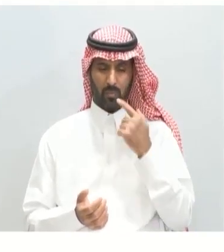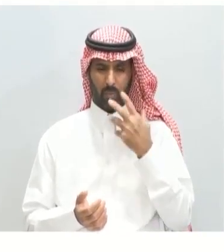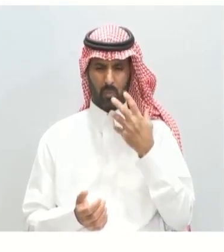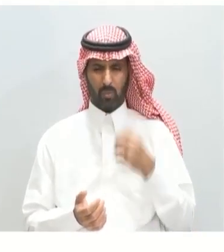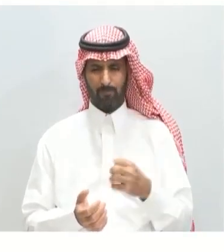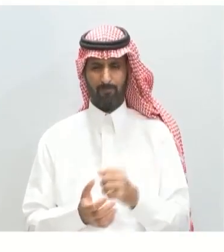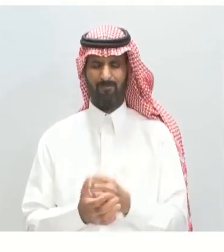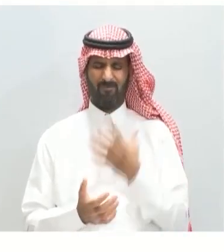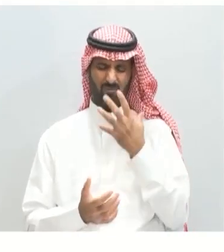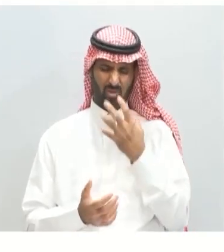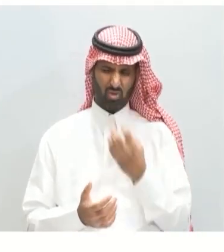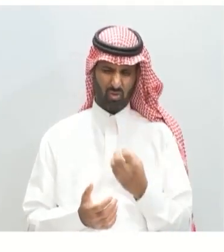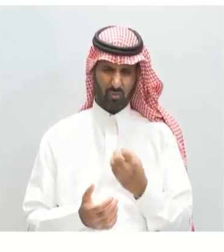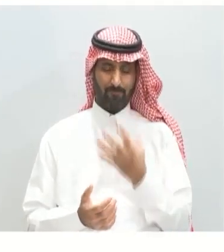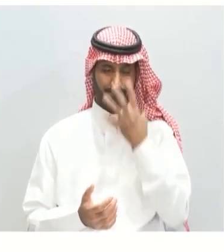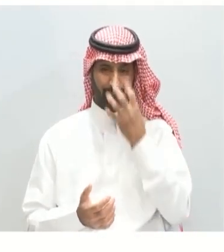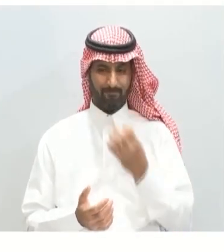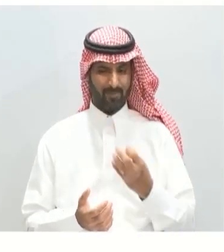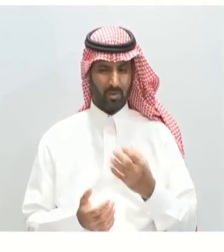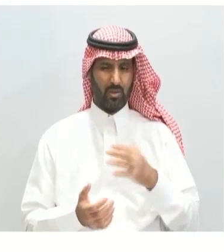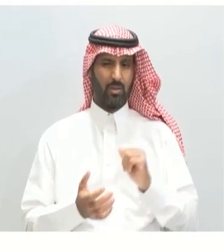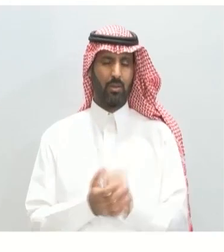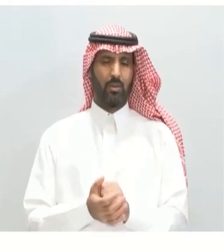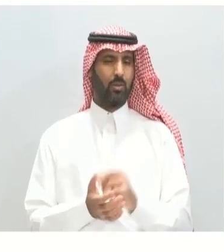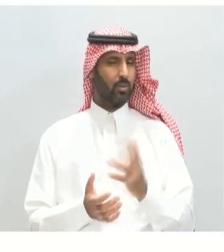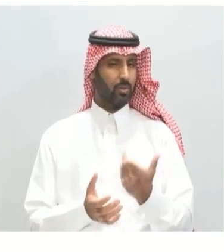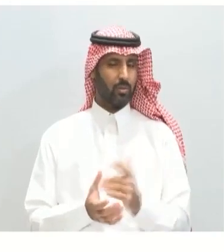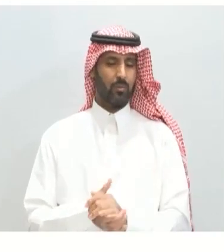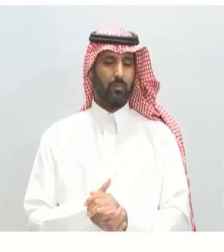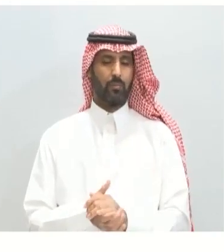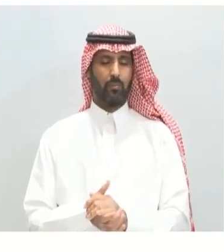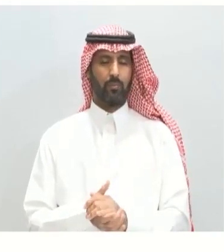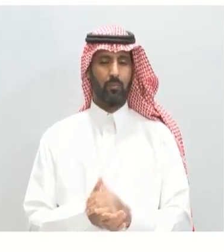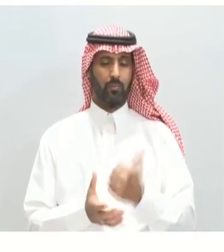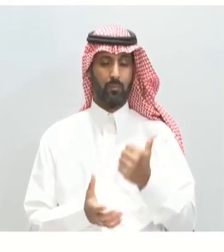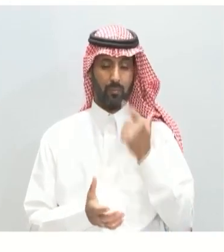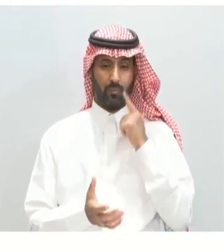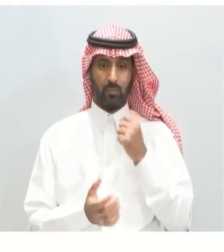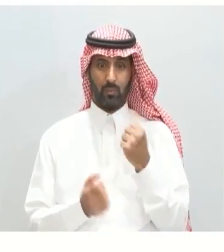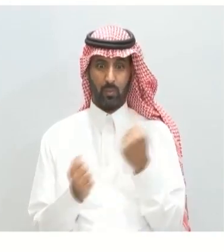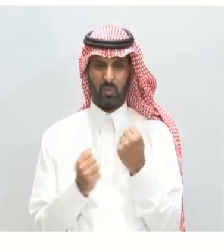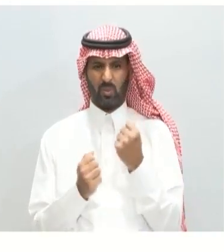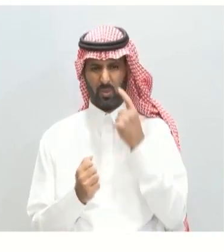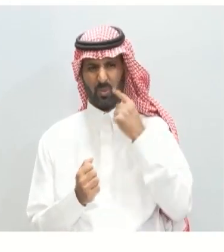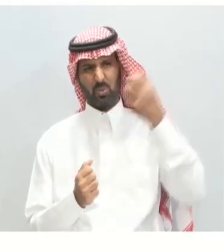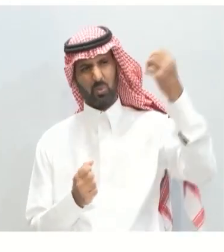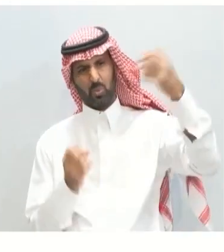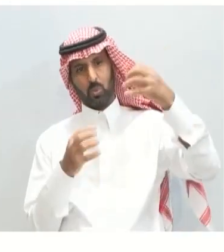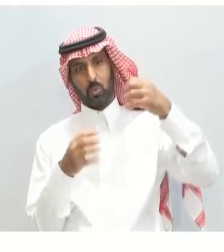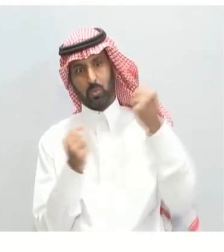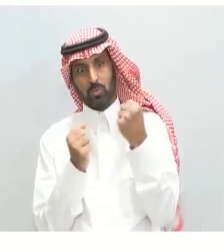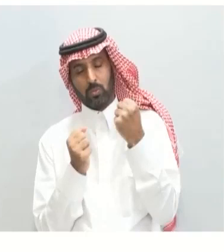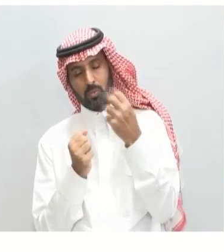depressing. What is this depressing? Number six, cold snowy weather